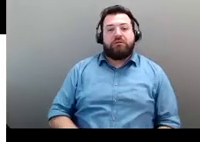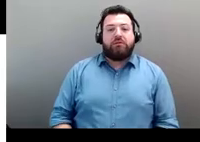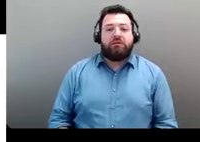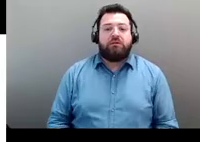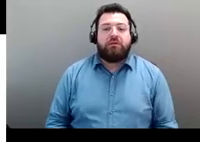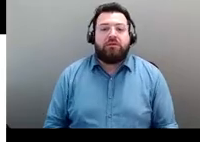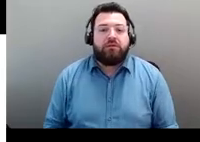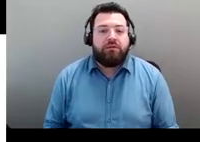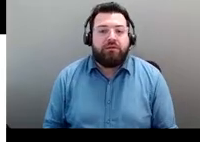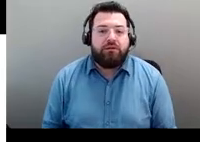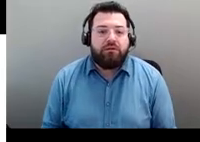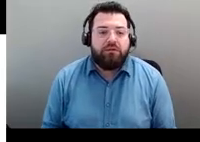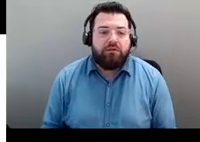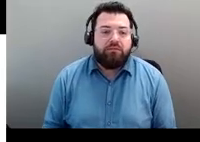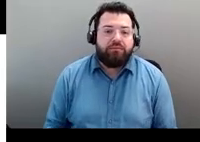Um,